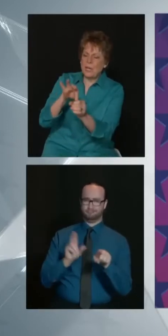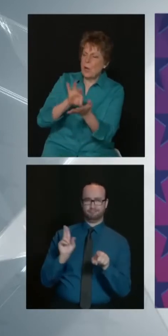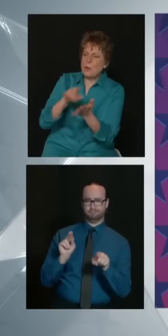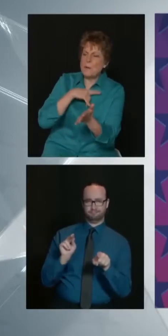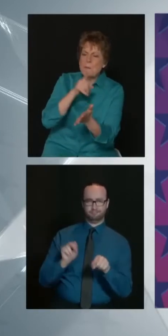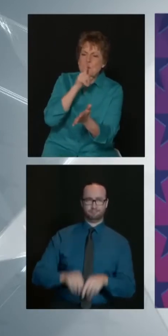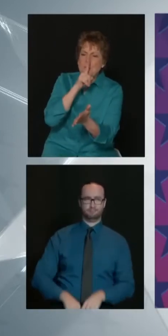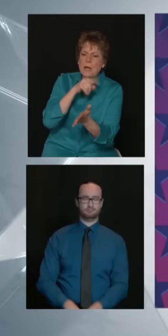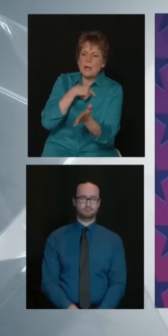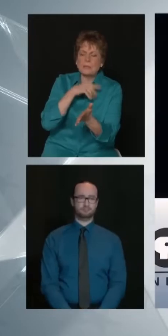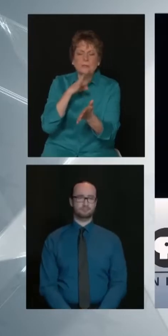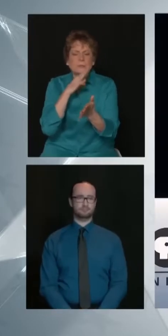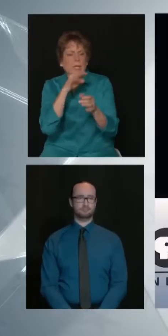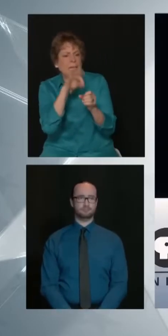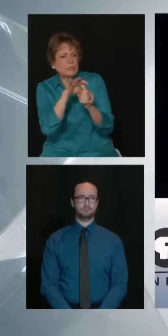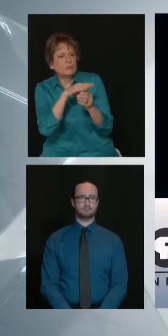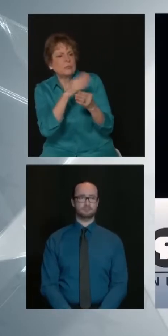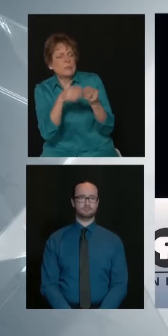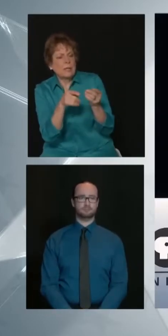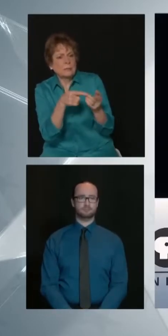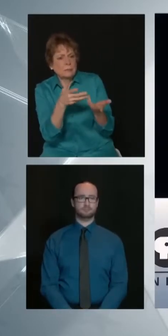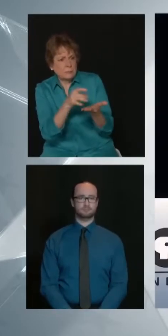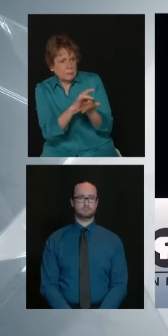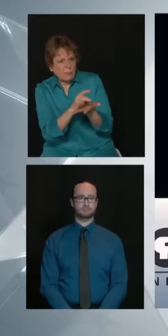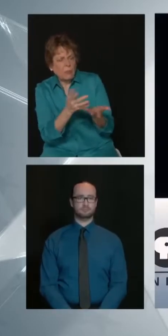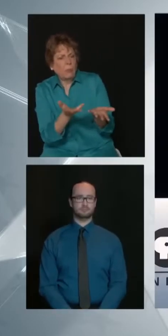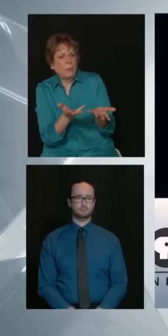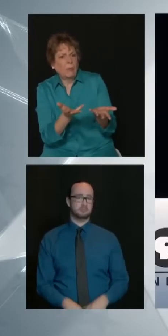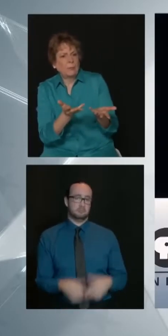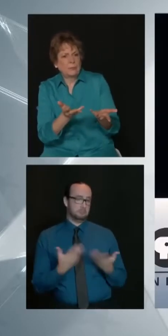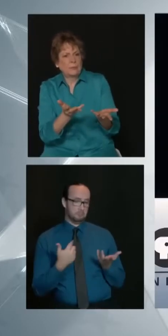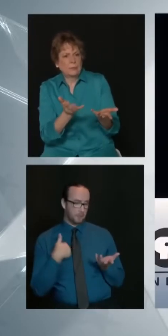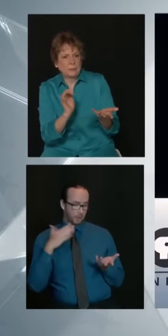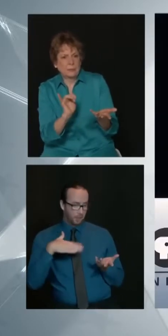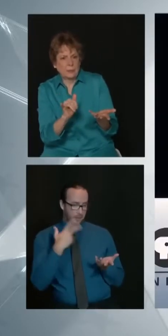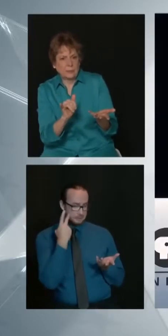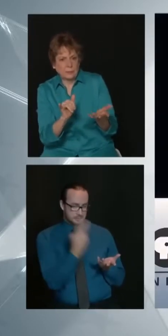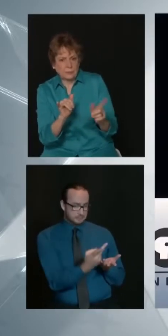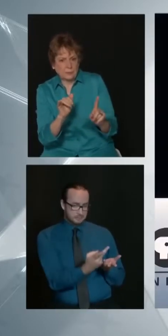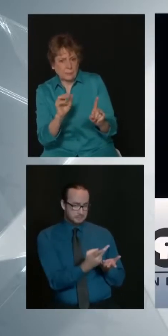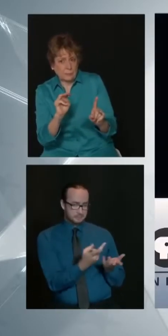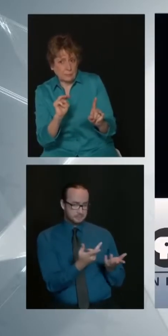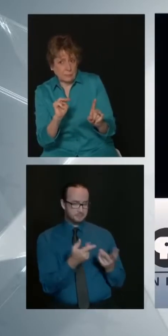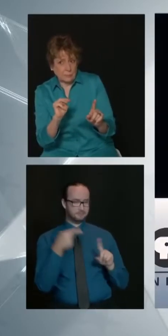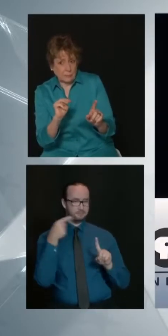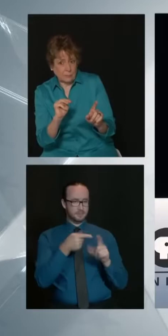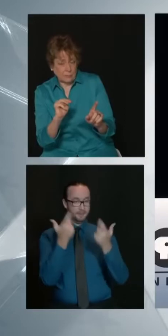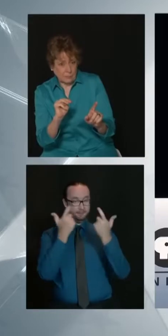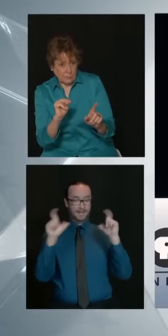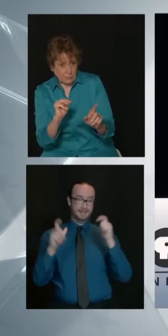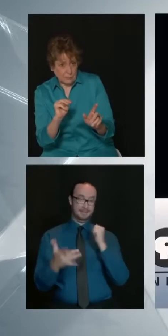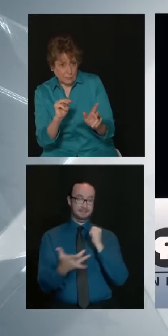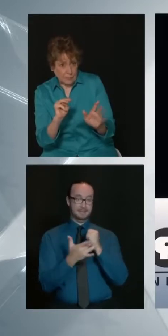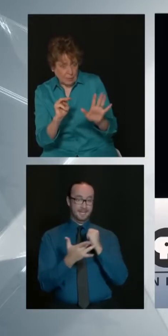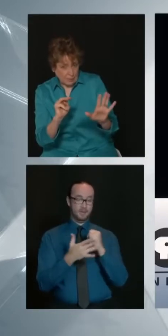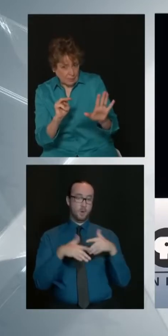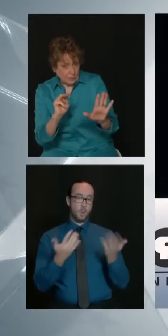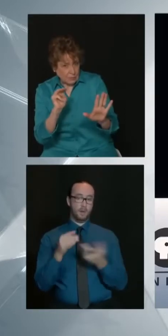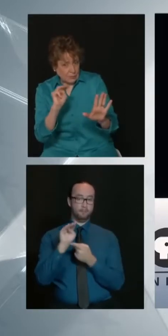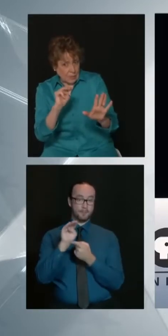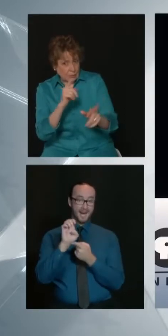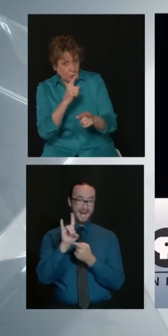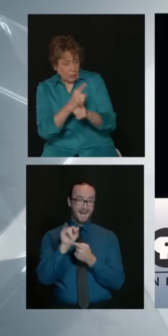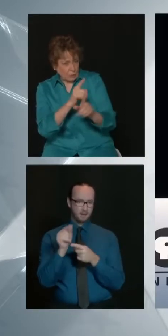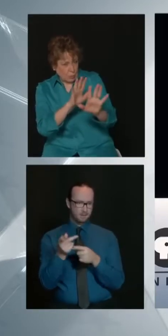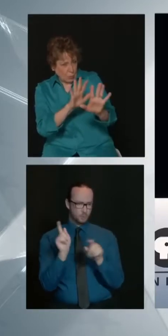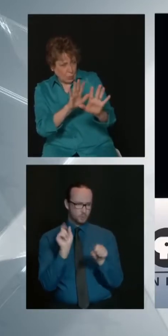evidence of that, but I'm telling you what I think the problem is. I think the problem is big tech, big media, gotcha, working together. Right. Okay. Well, I think that's a problem. Okay, I challenge Mark Kelly to say